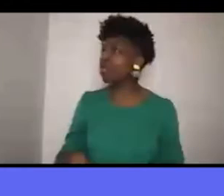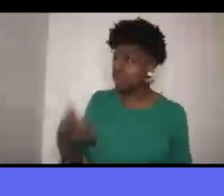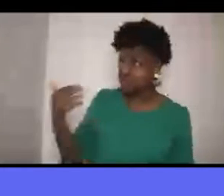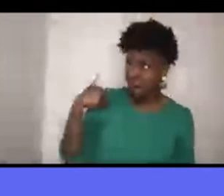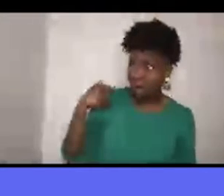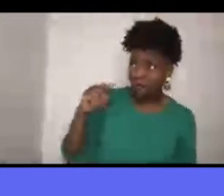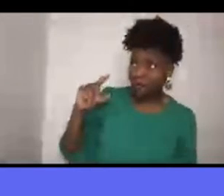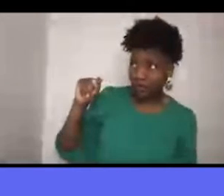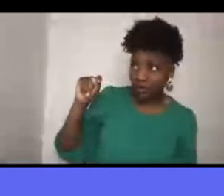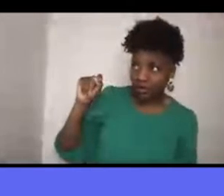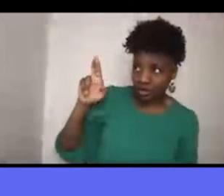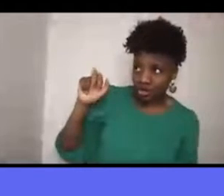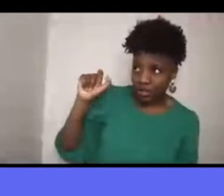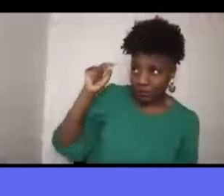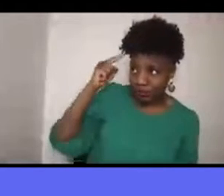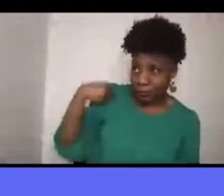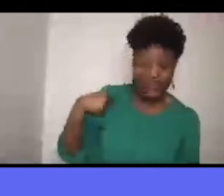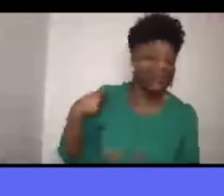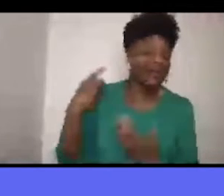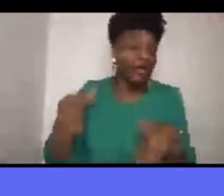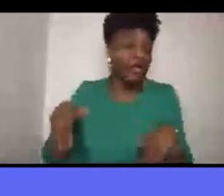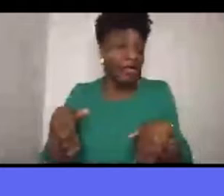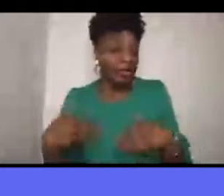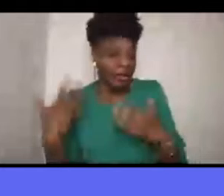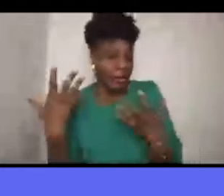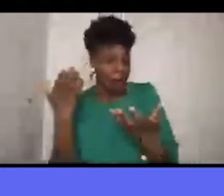know the just deal. leave, my boy.